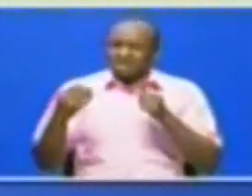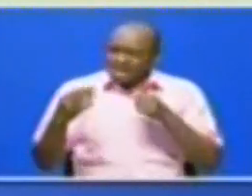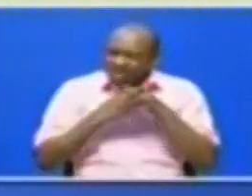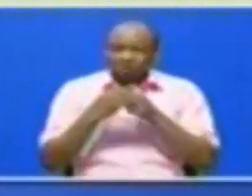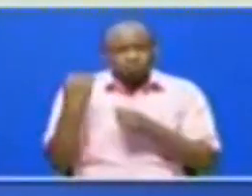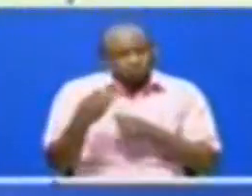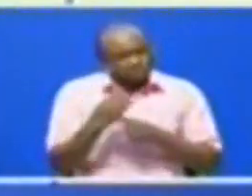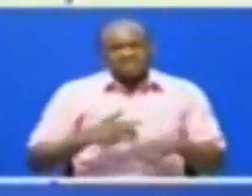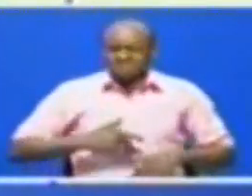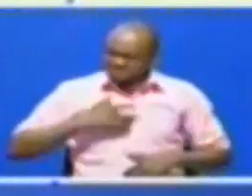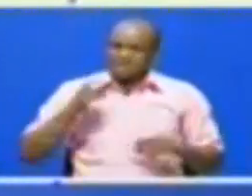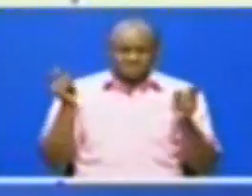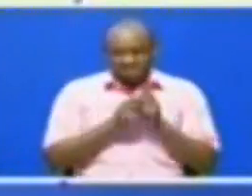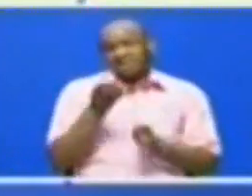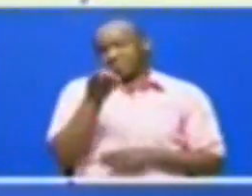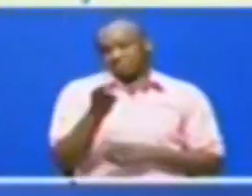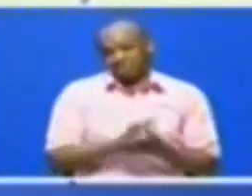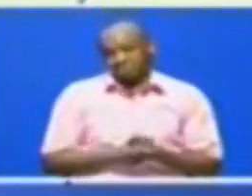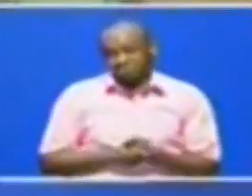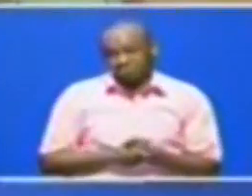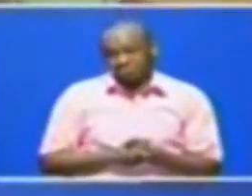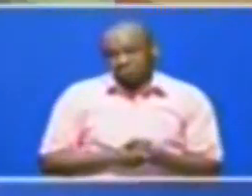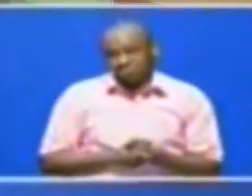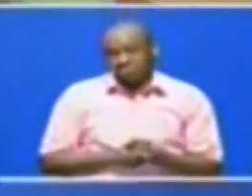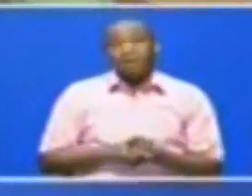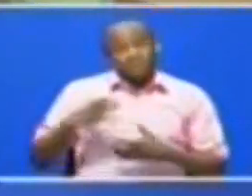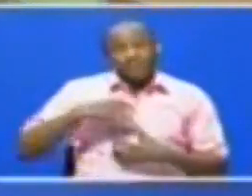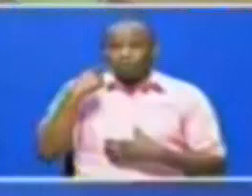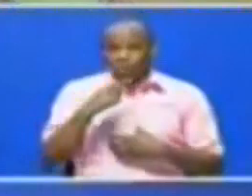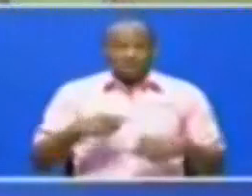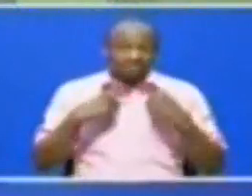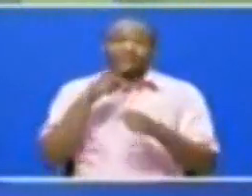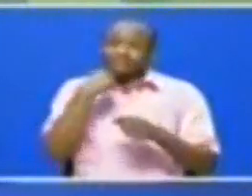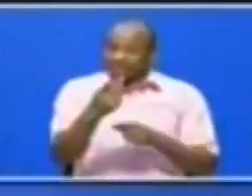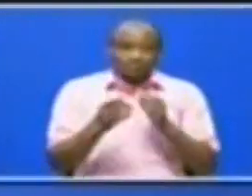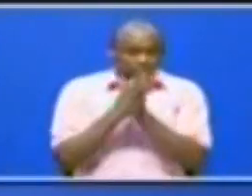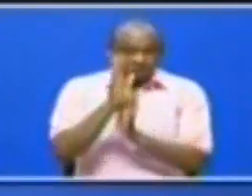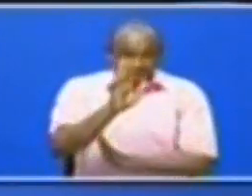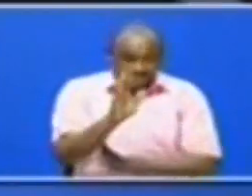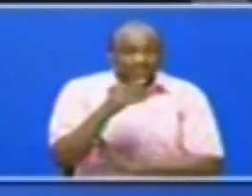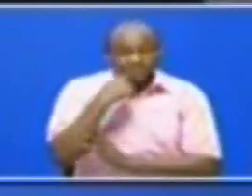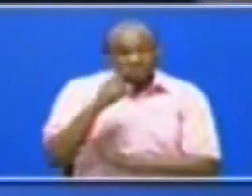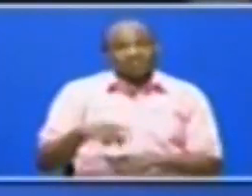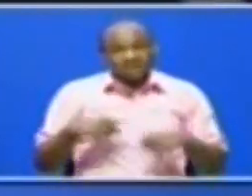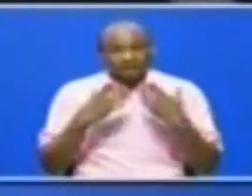lives at the Moi Girls Nairobi fire are going through. Those who survived and lived to tell the story, fighting for their lives at the Nairobi